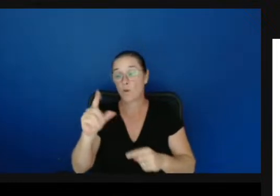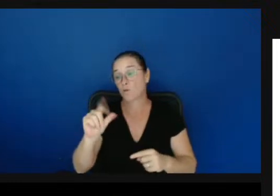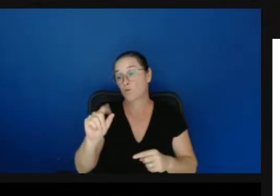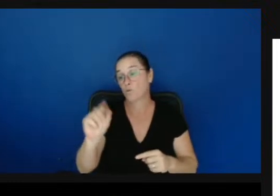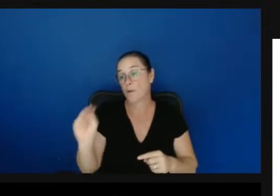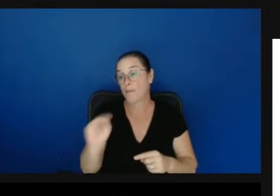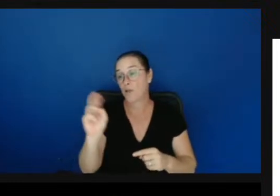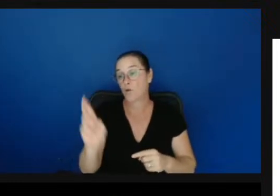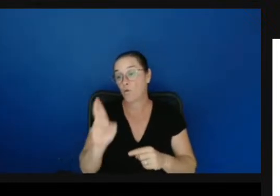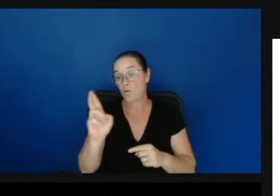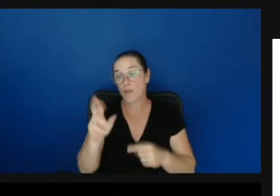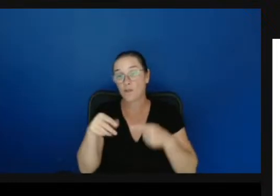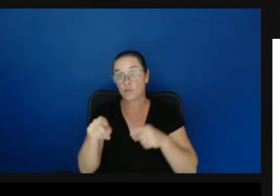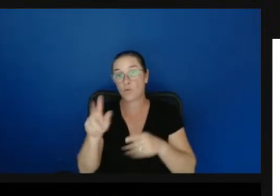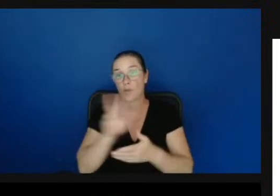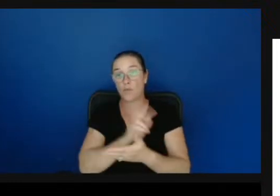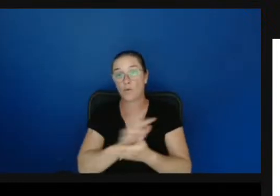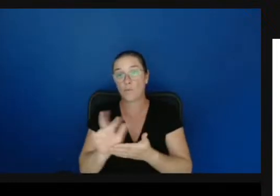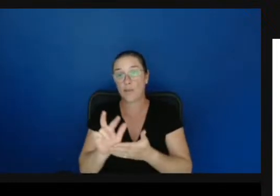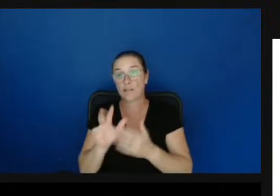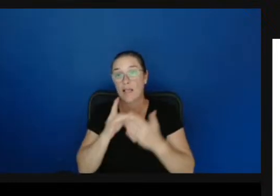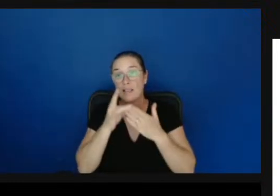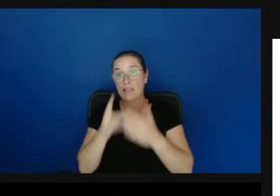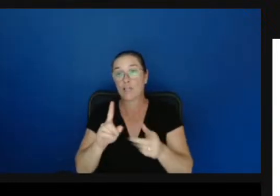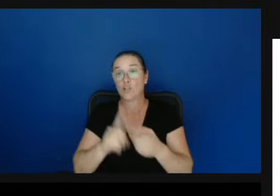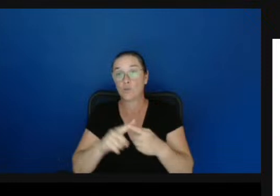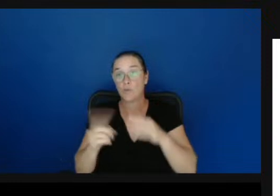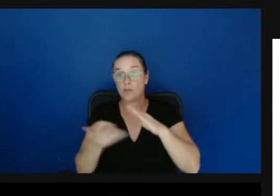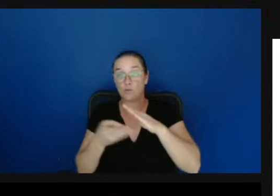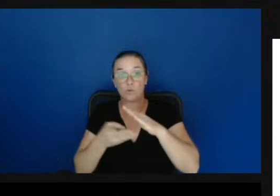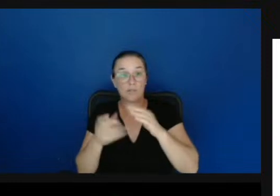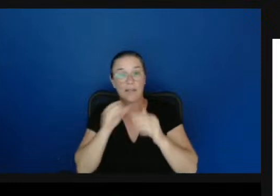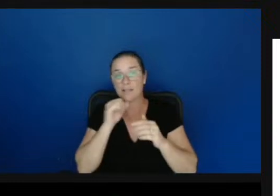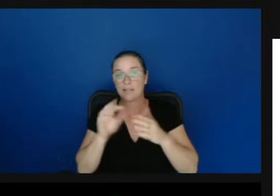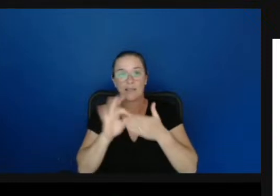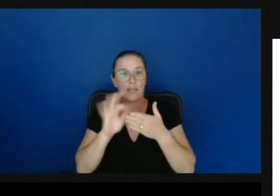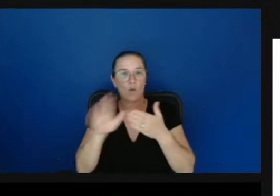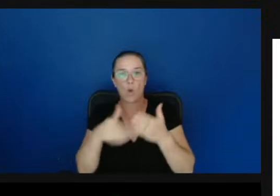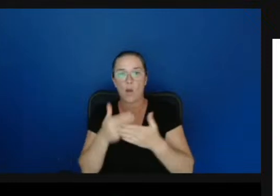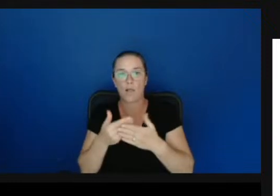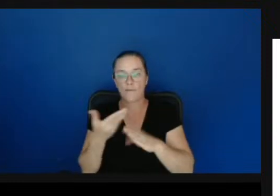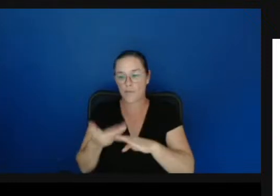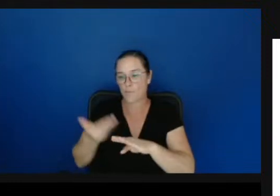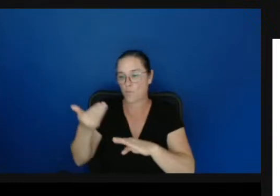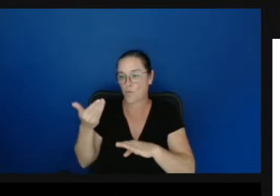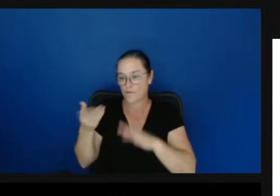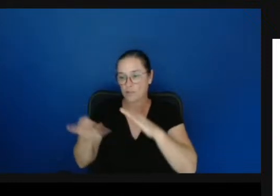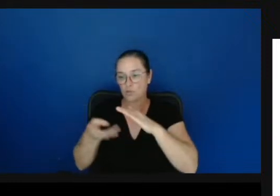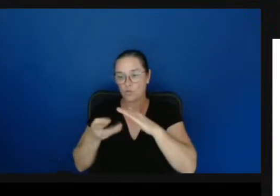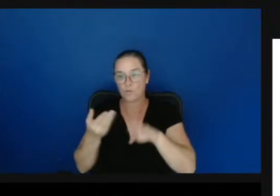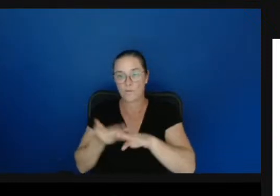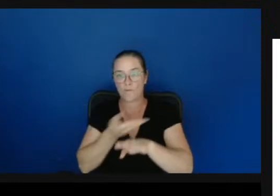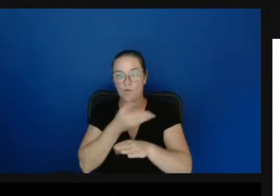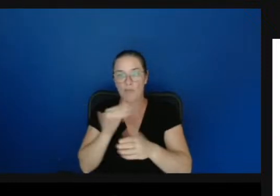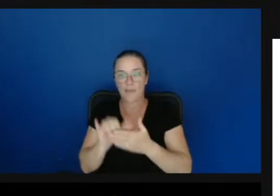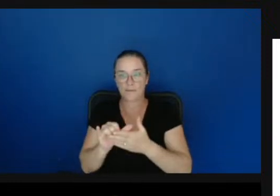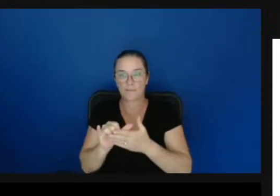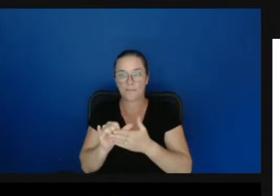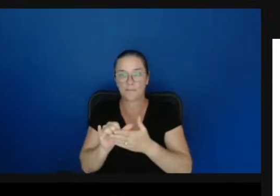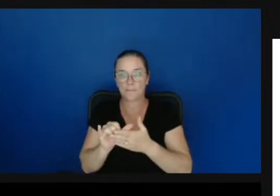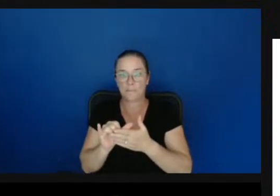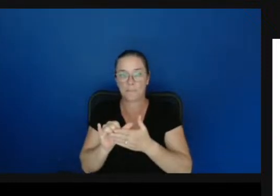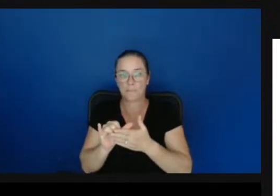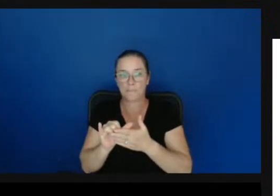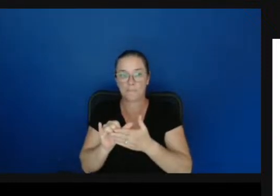3 weeks to lead up to that intrusion. And that doesn't even count all the previous inflation we had in the months before that. As